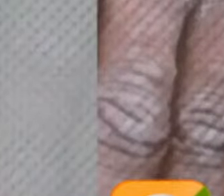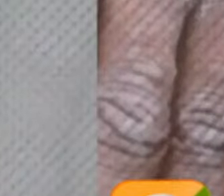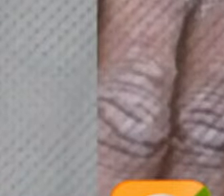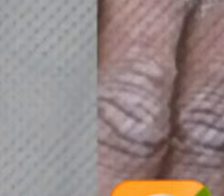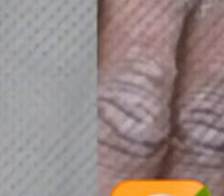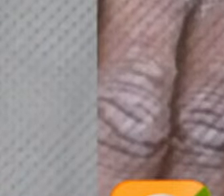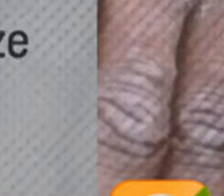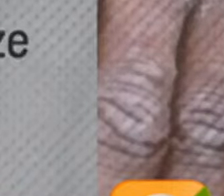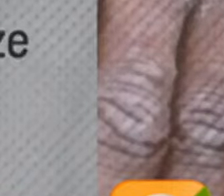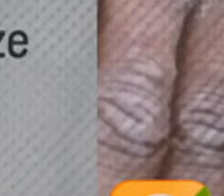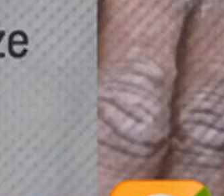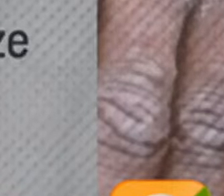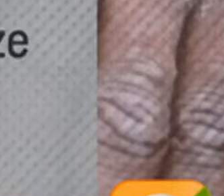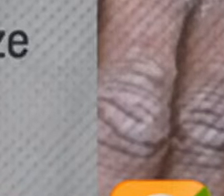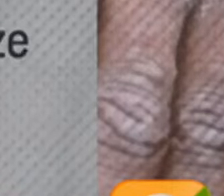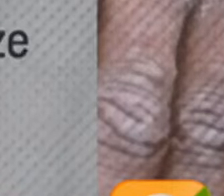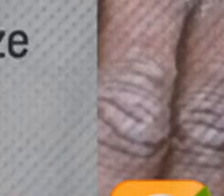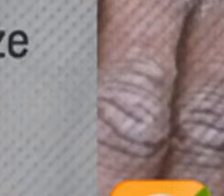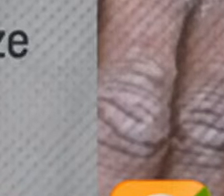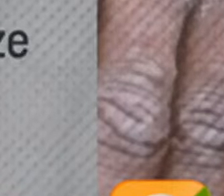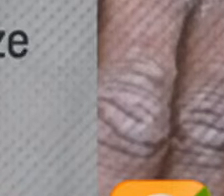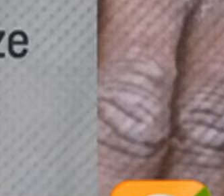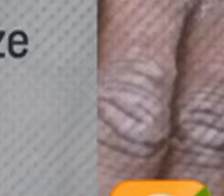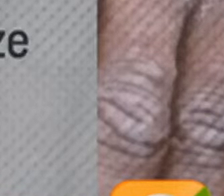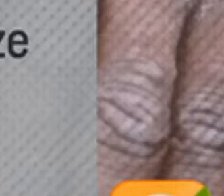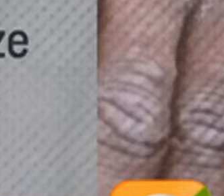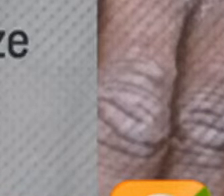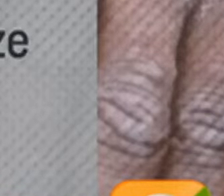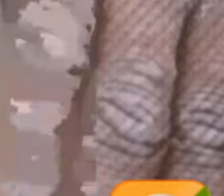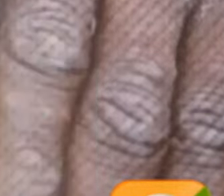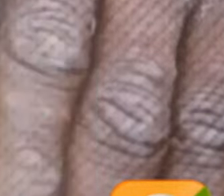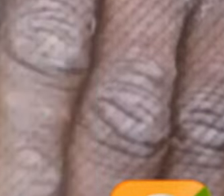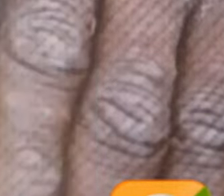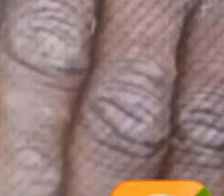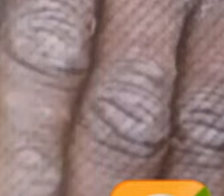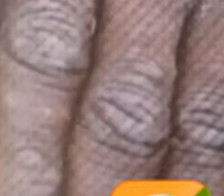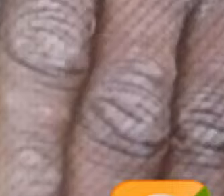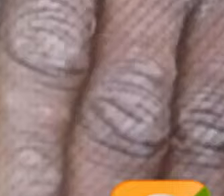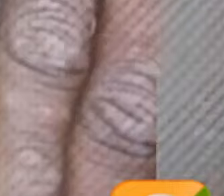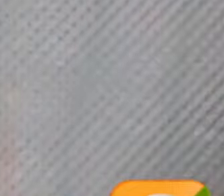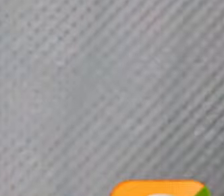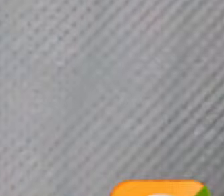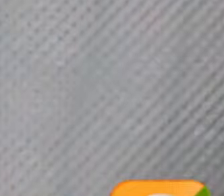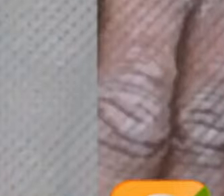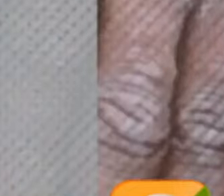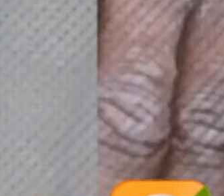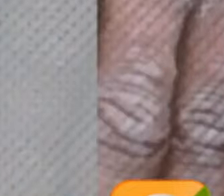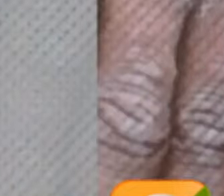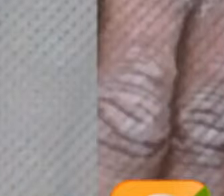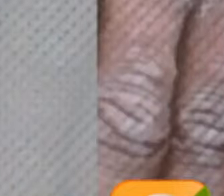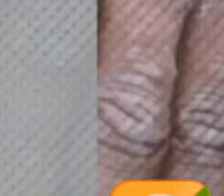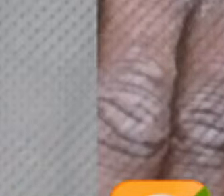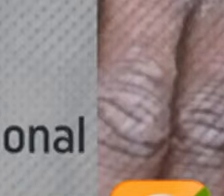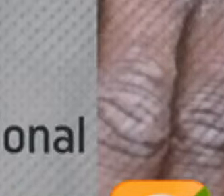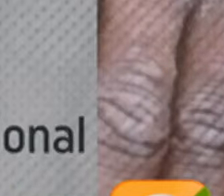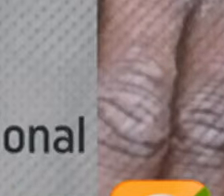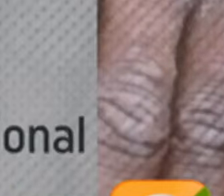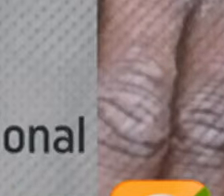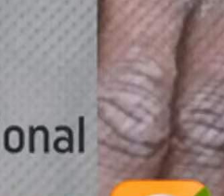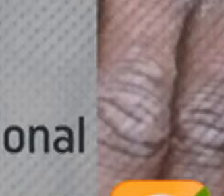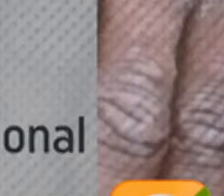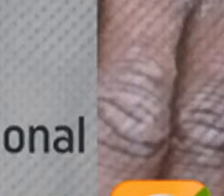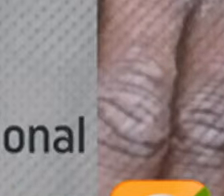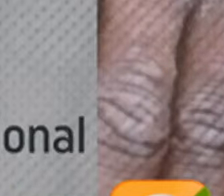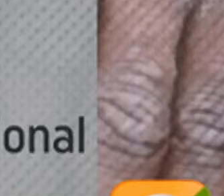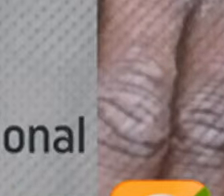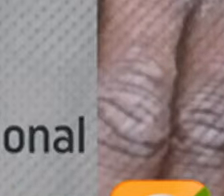Secretary Dr. Deborah Barasa includes information on the symptoms, preventive measures, and response to the disease. This comes a